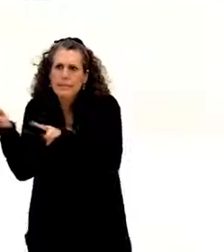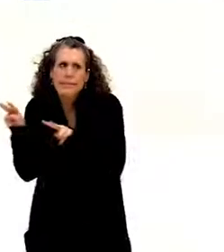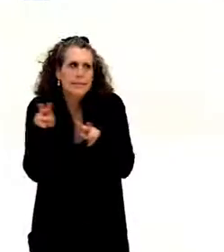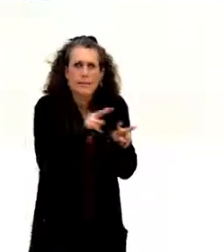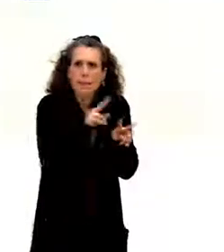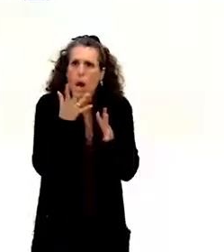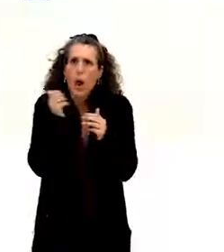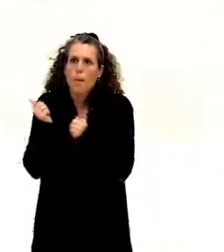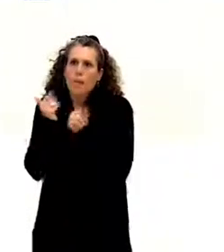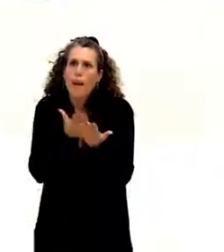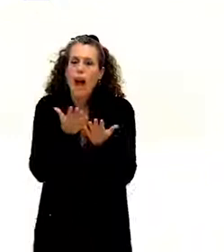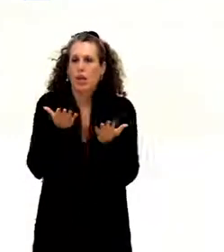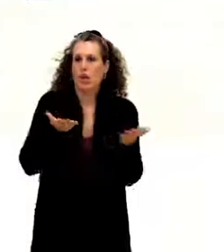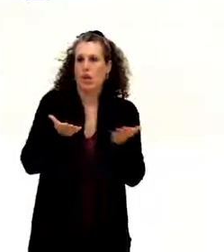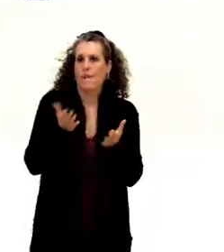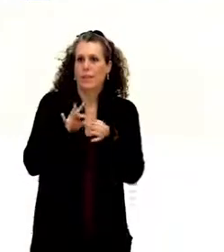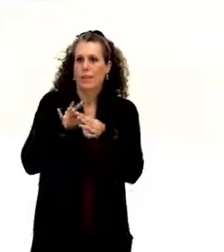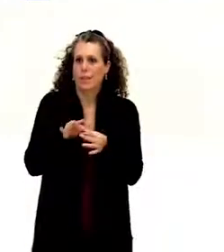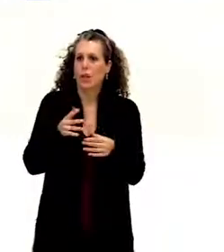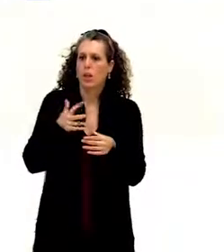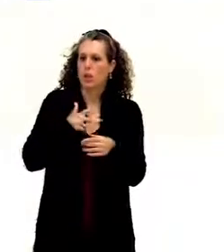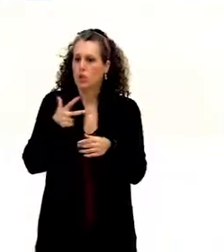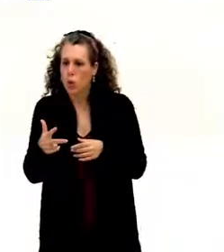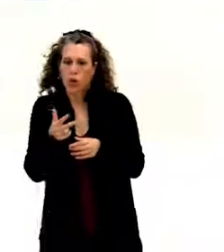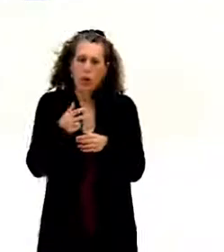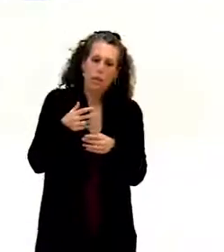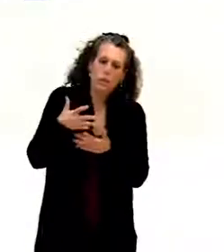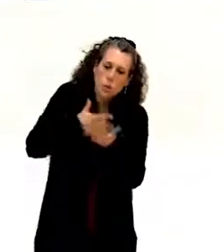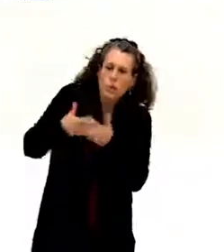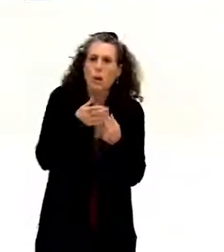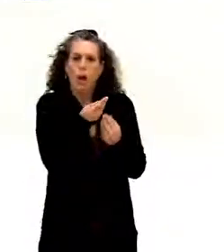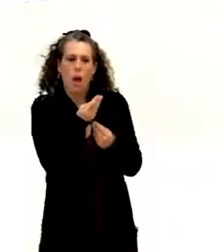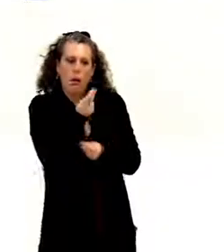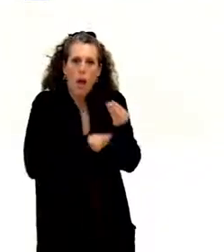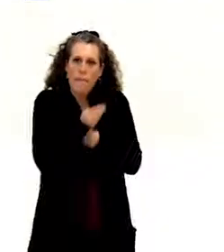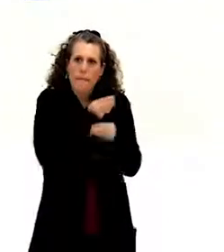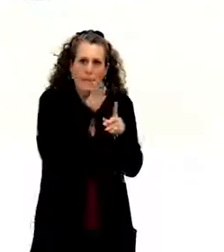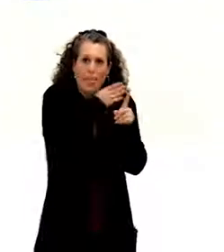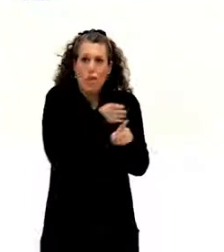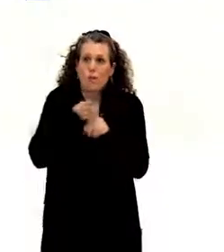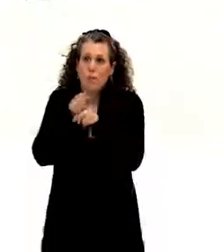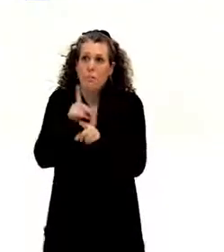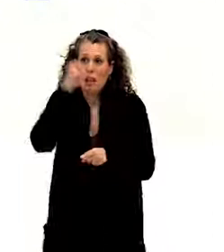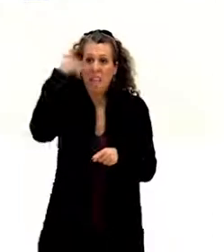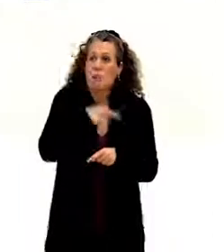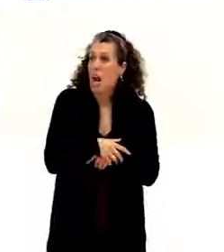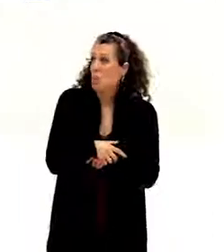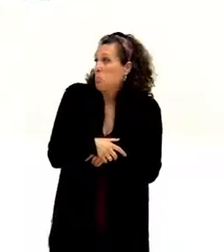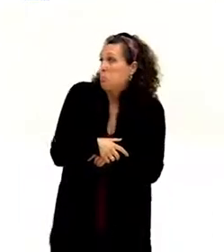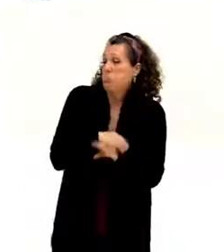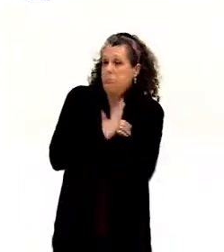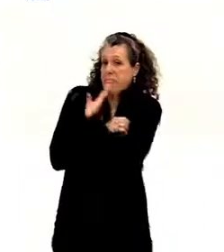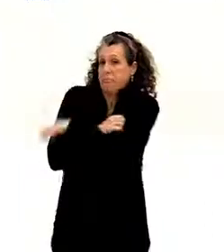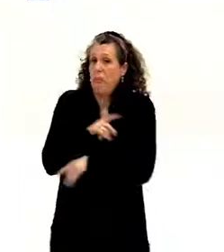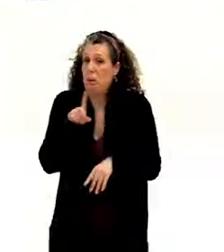of services of social economic interest. But there was not enough traction. There was no interest on the part of the